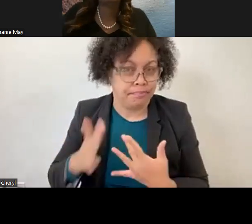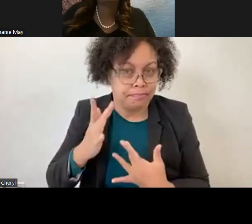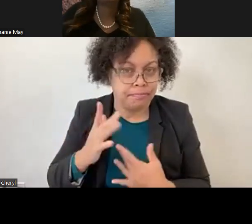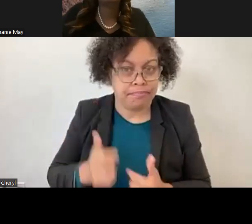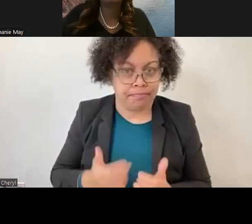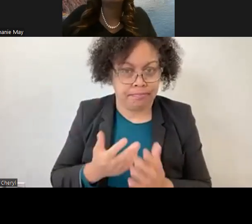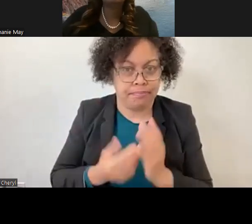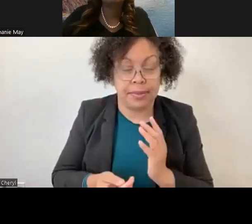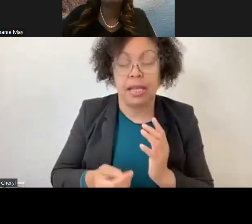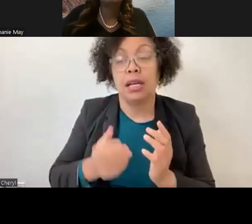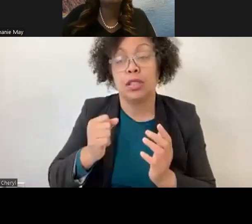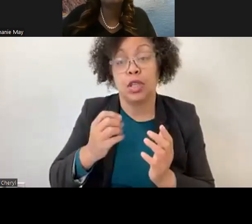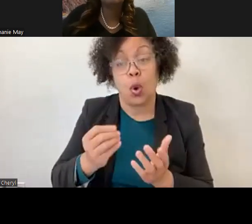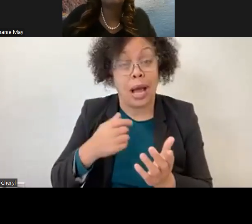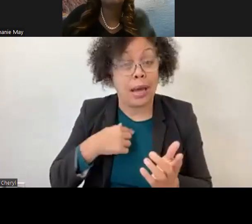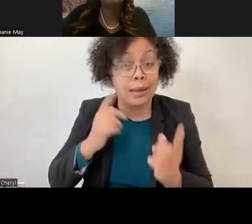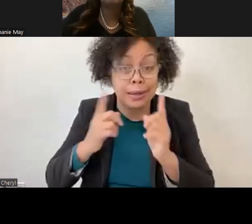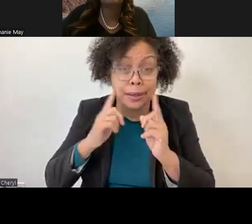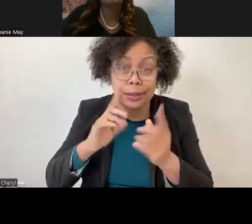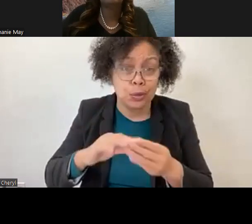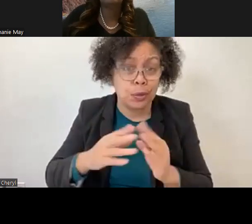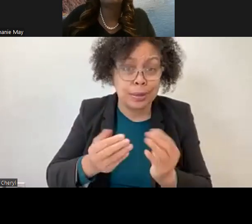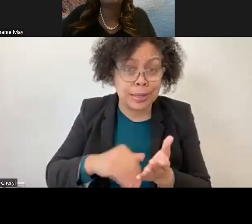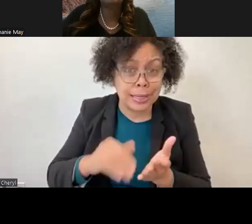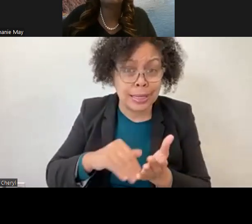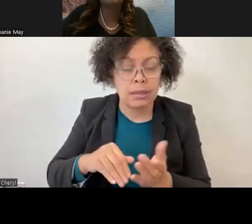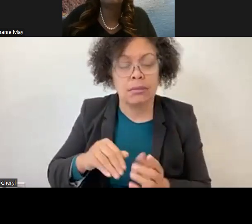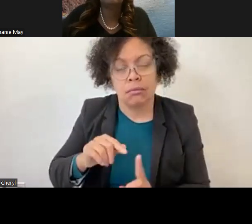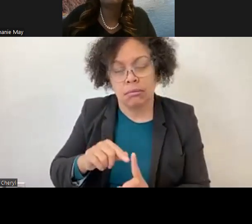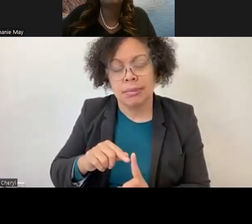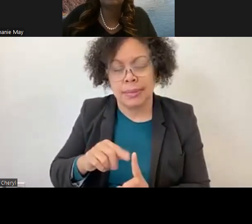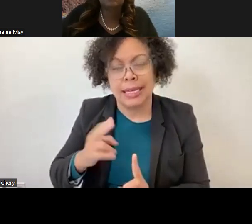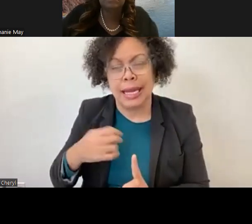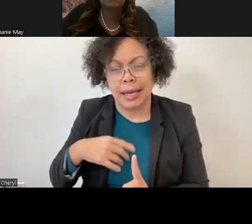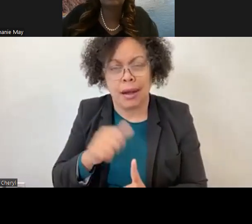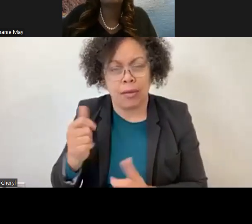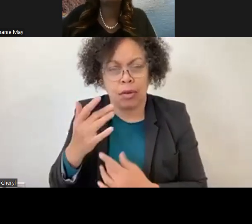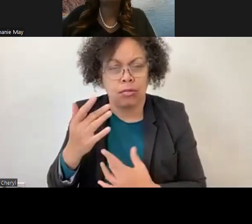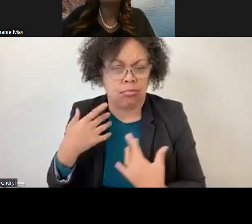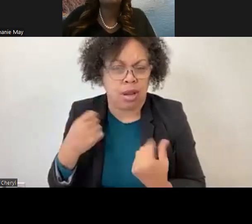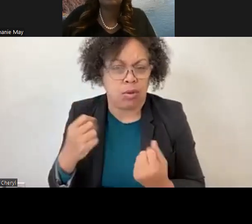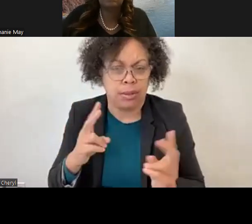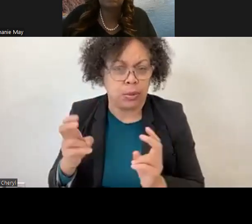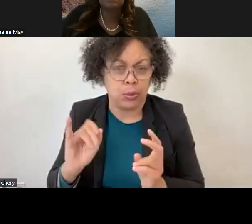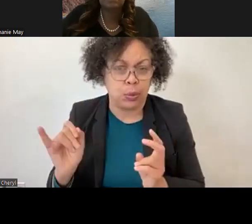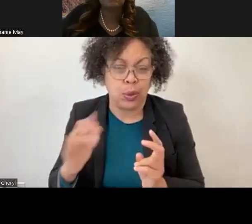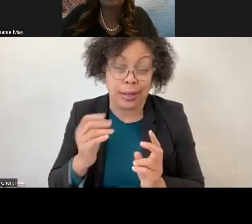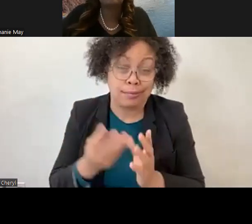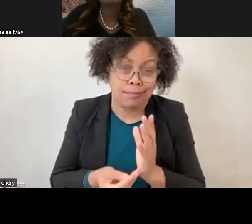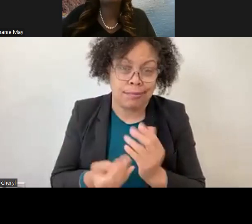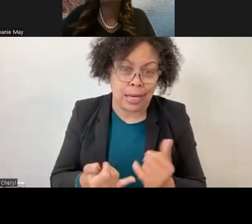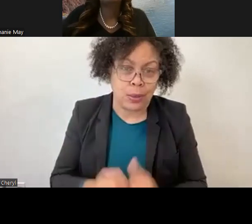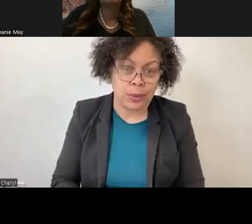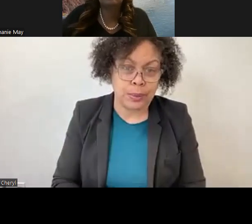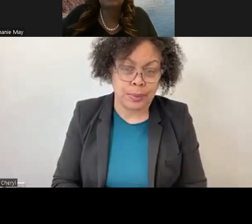And again, he had some comorbidities and he's not with us. And these are